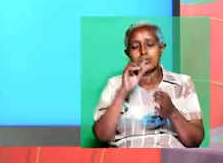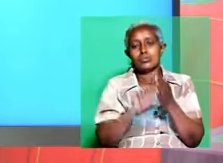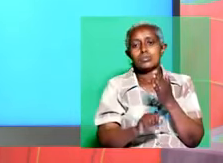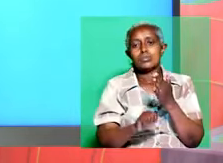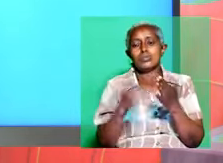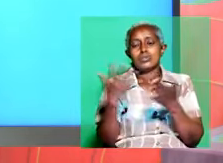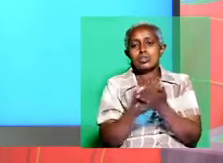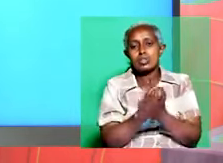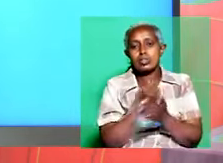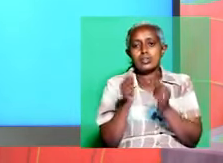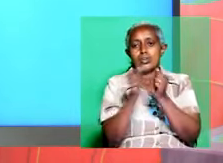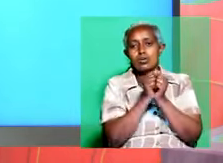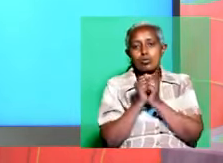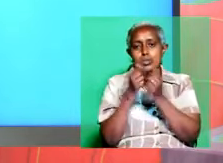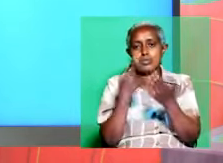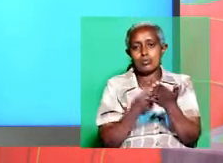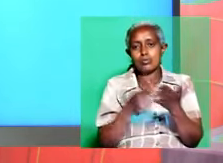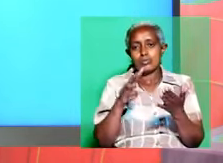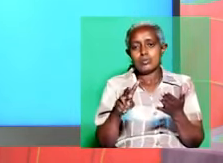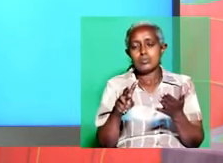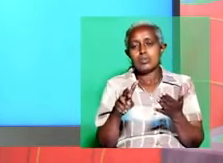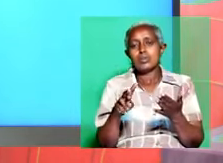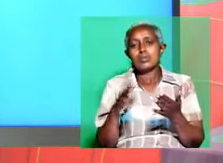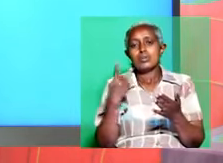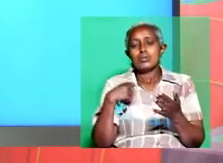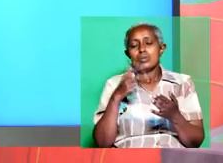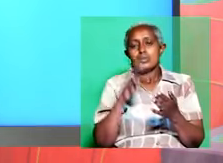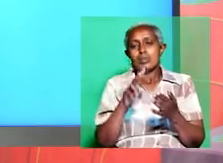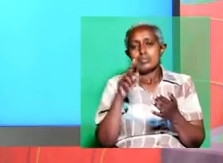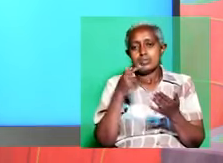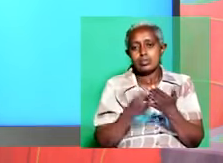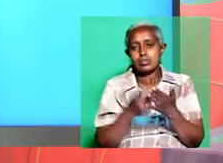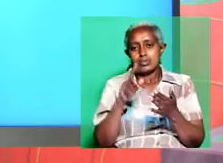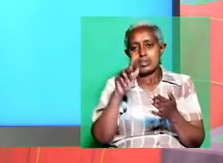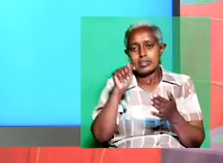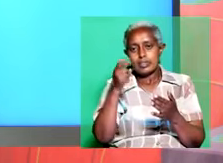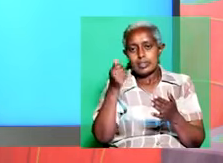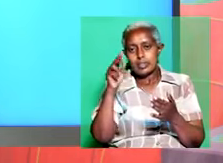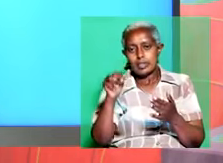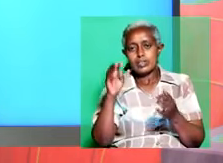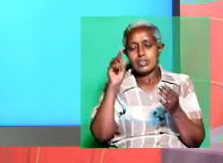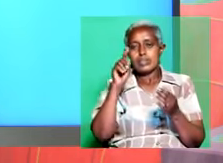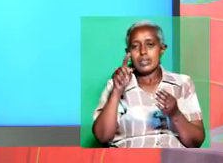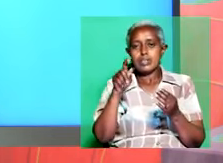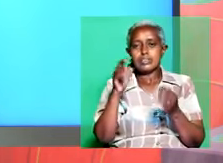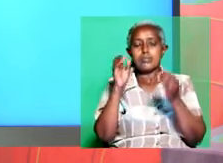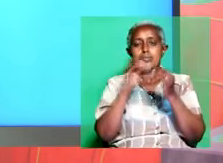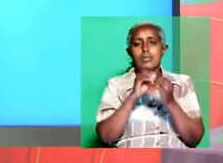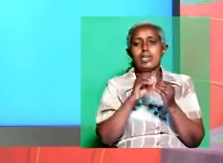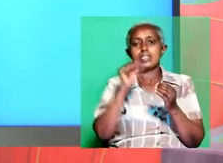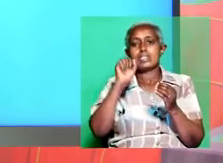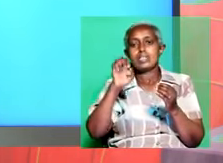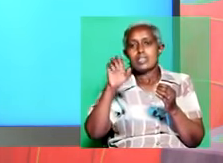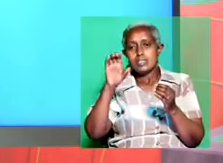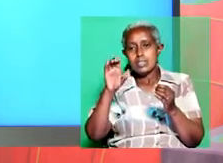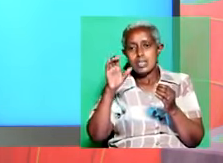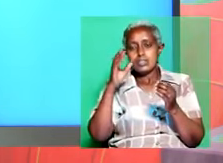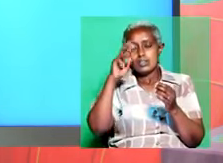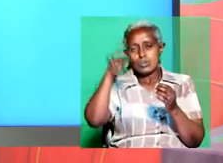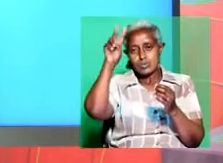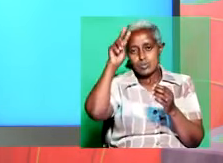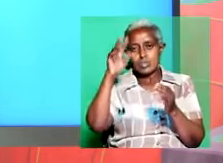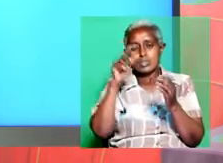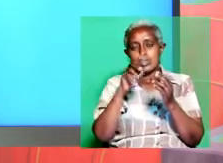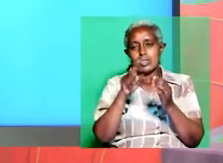So taking as a common these two, you will have this one, tan x plus sec squared x plus